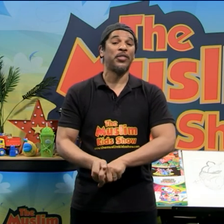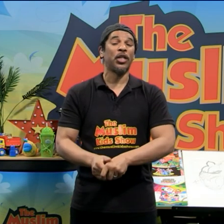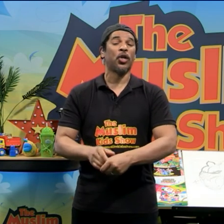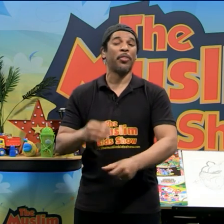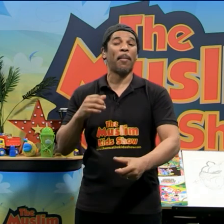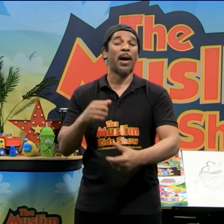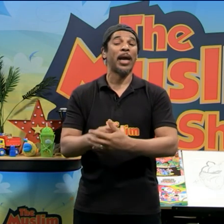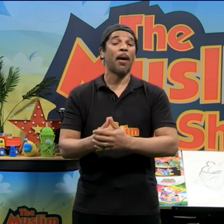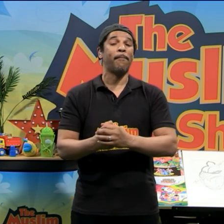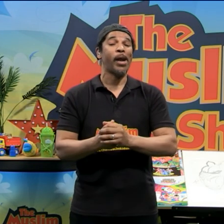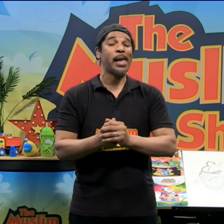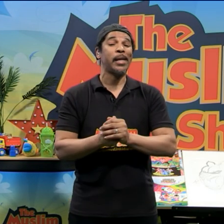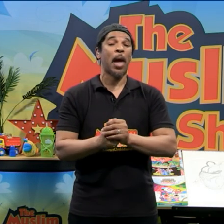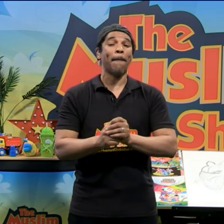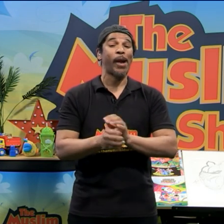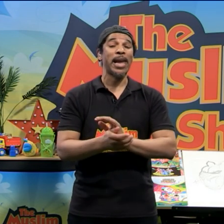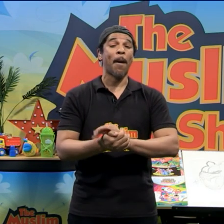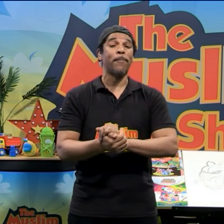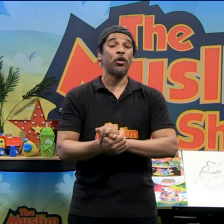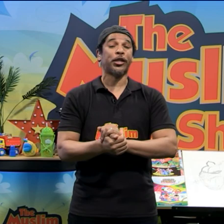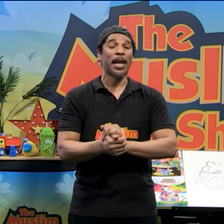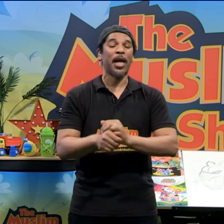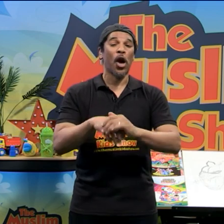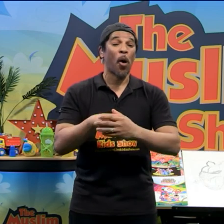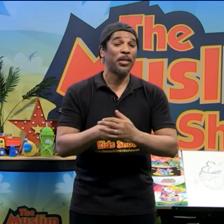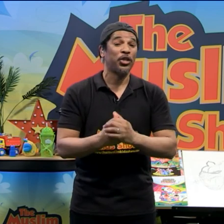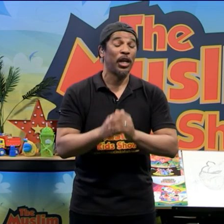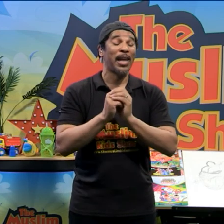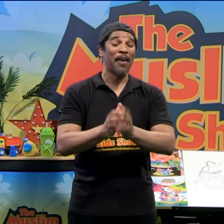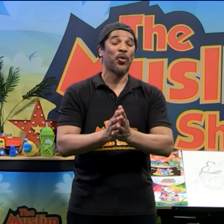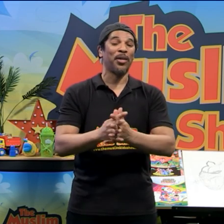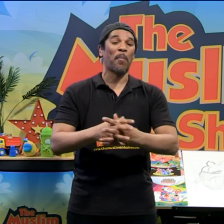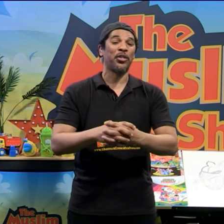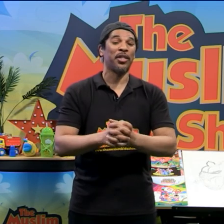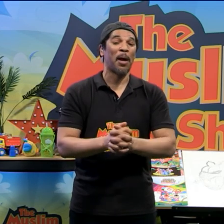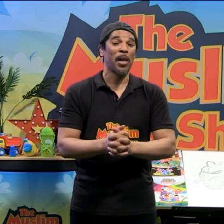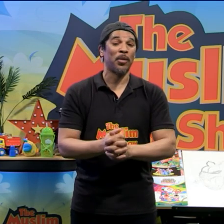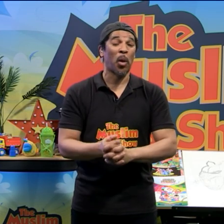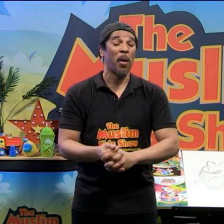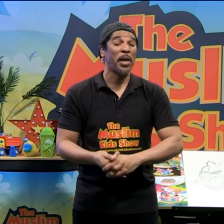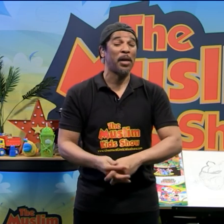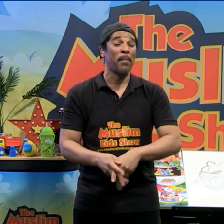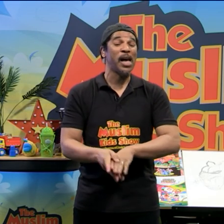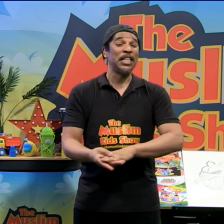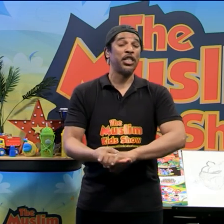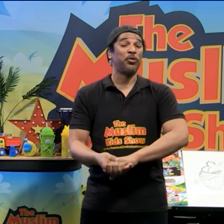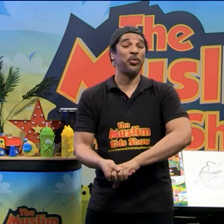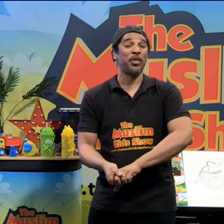we've still got the Mind Brain, Brain Bursting Competition, live calling competition coming up as well. Remember that